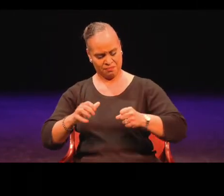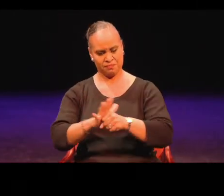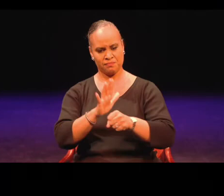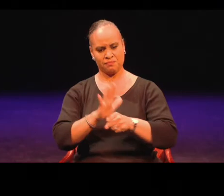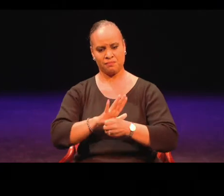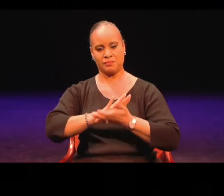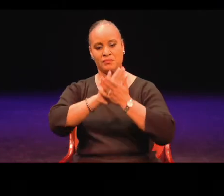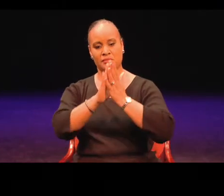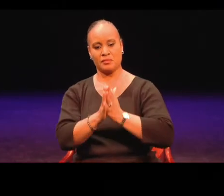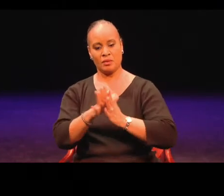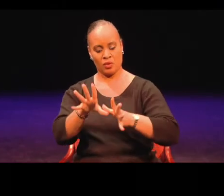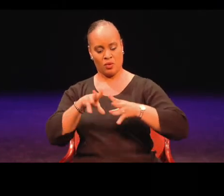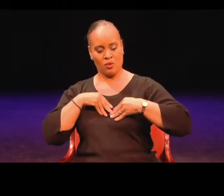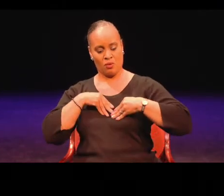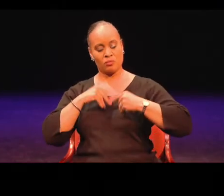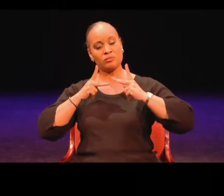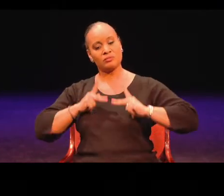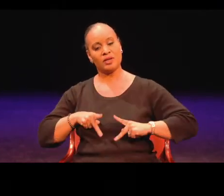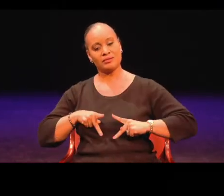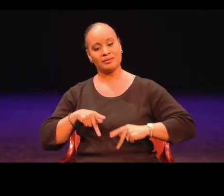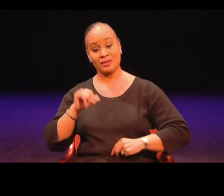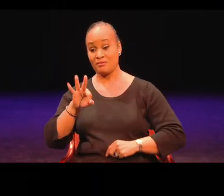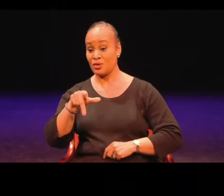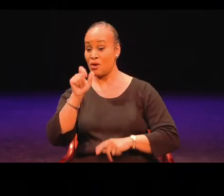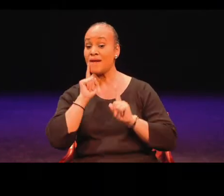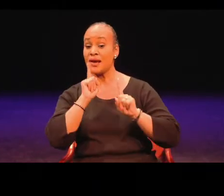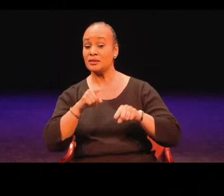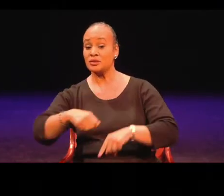person. If the answer to that question is